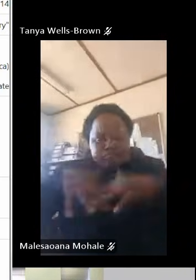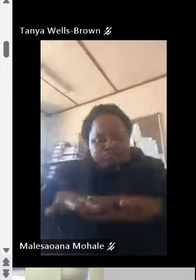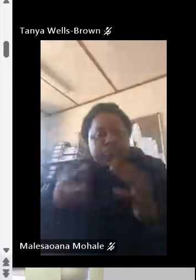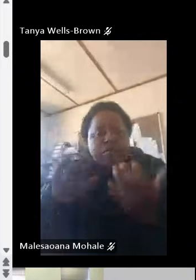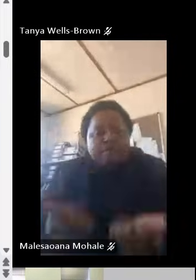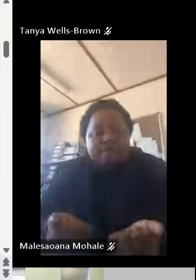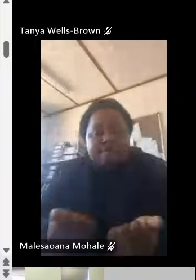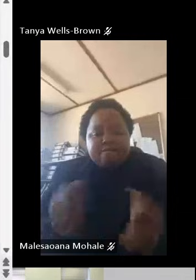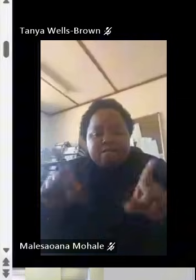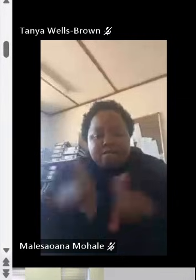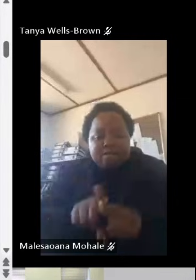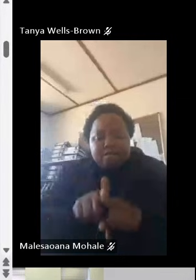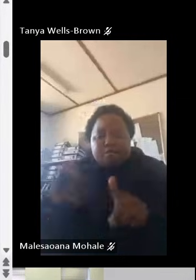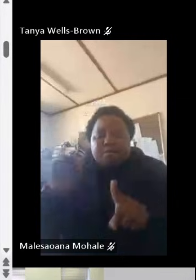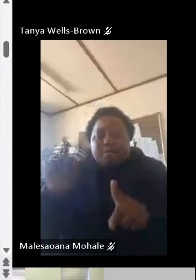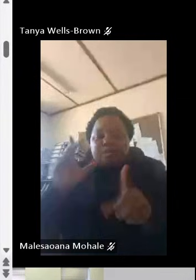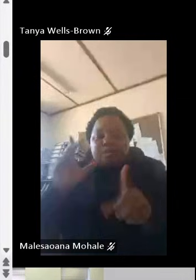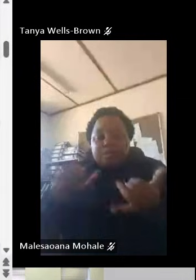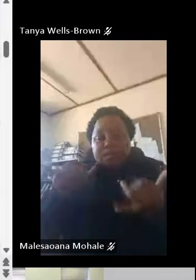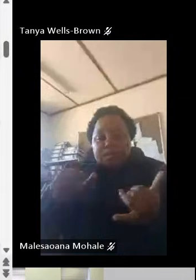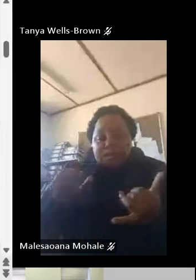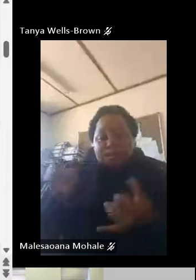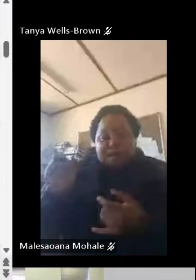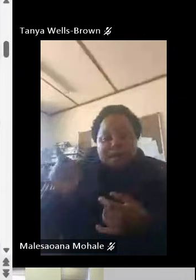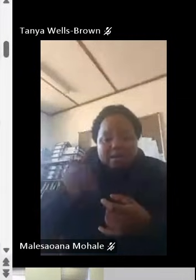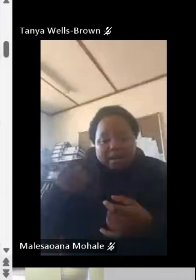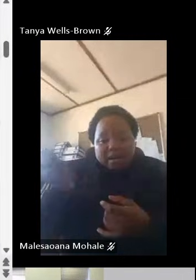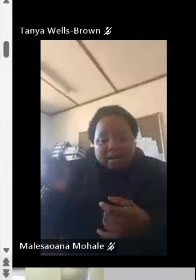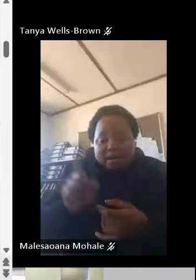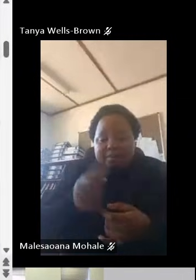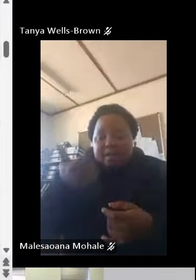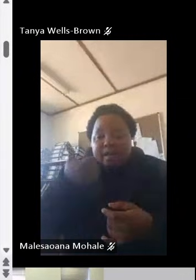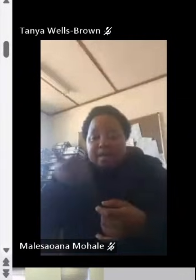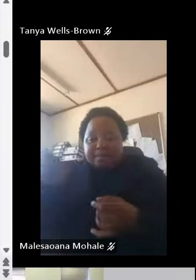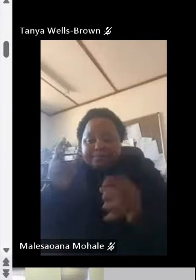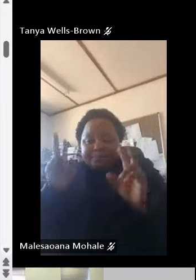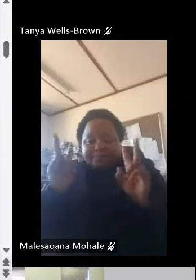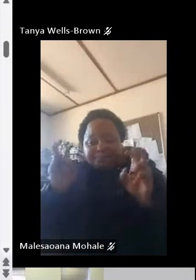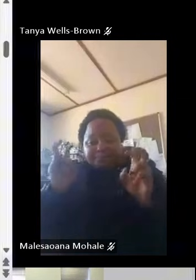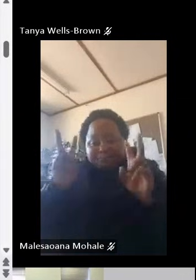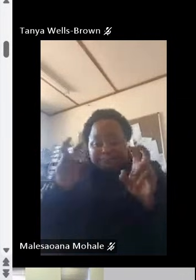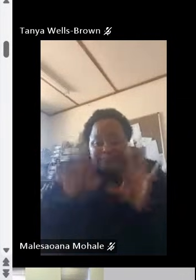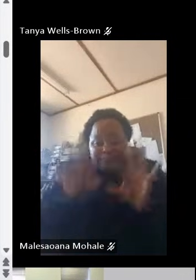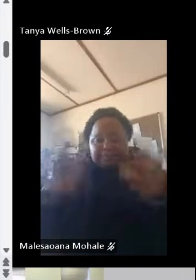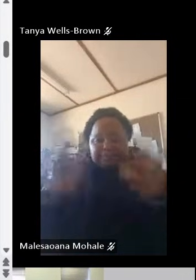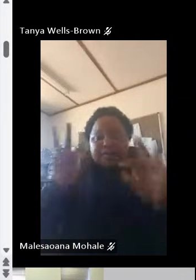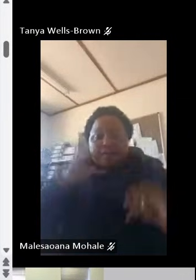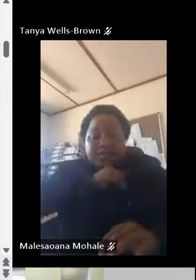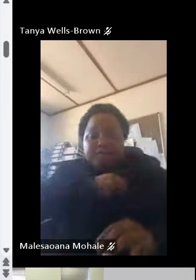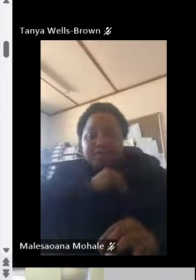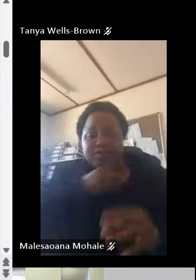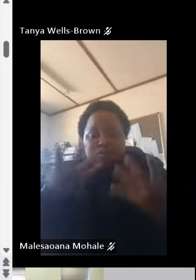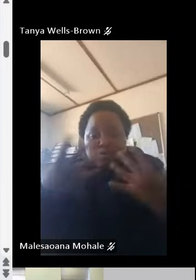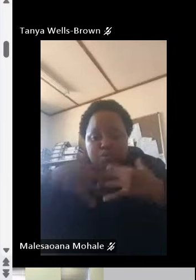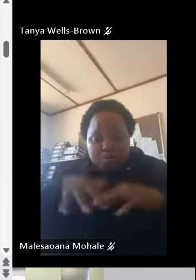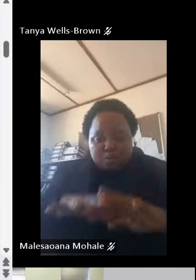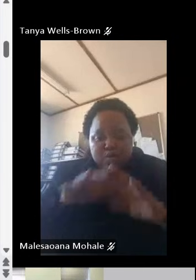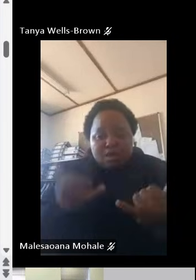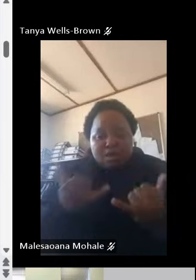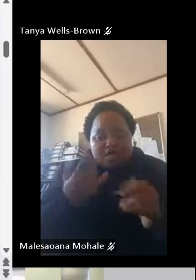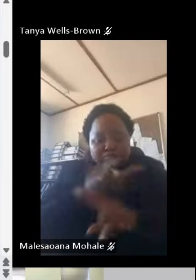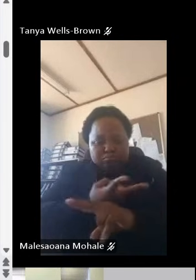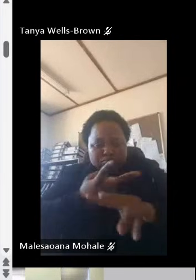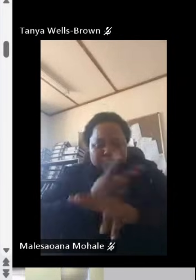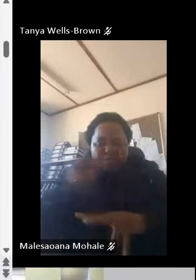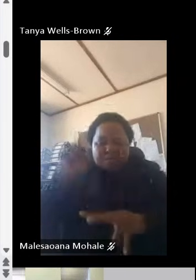also comes to other essential concepts of inclusion, disability inclusion. Considering that